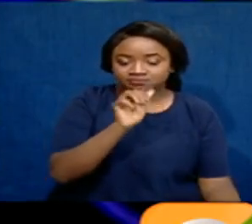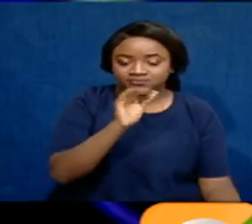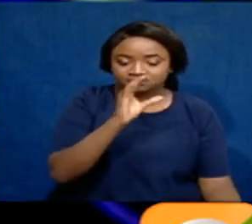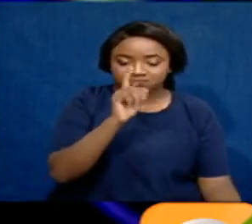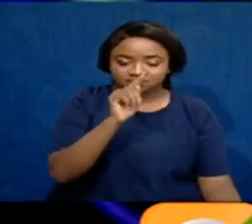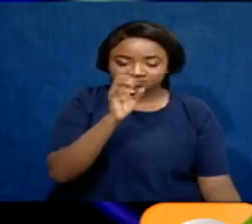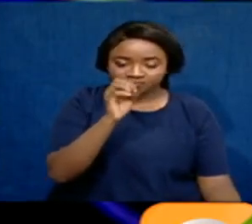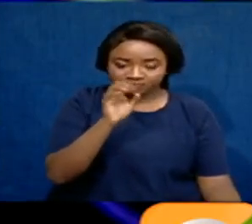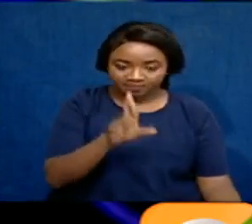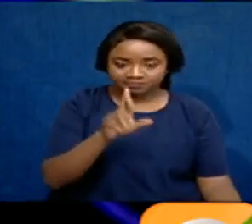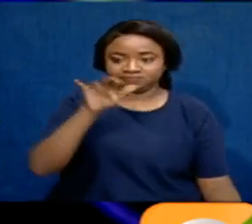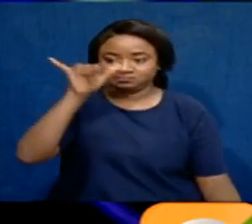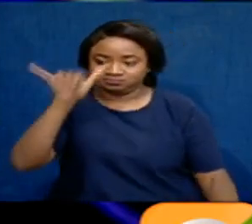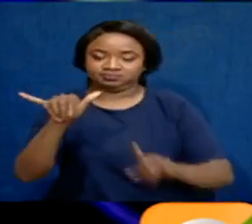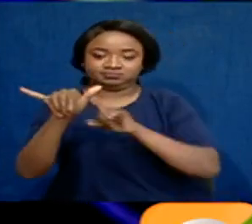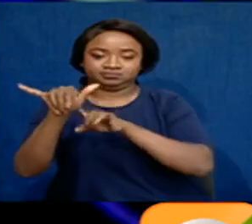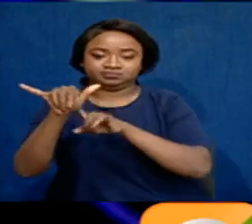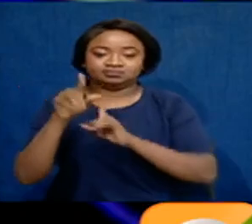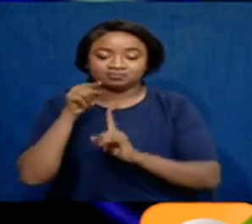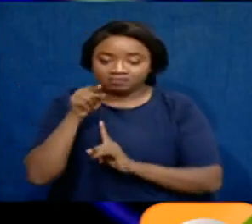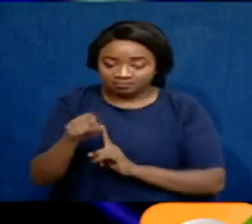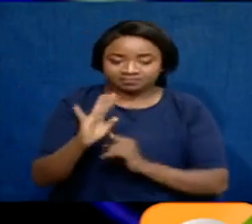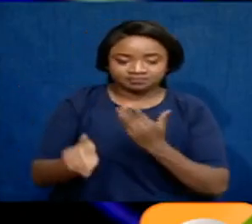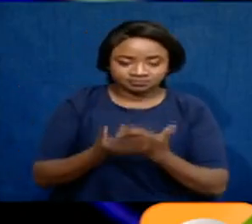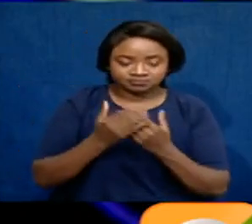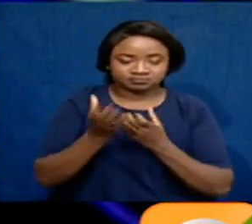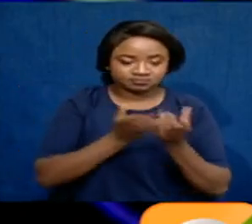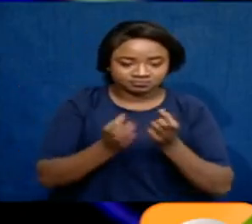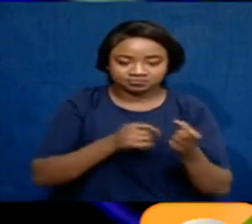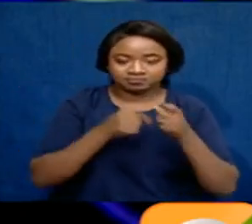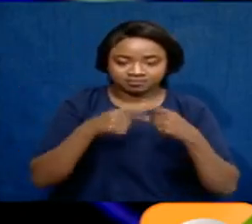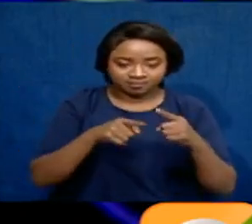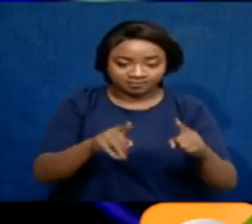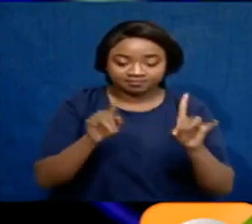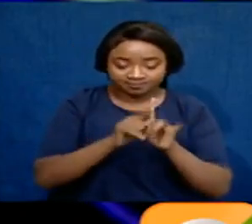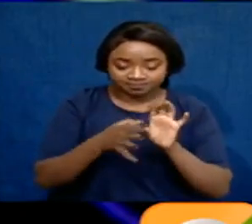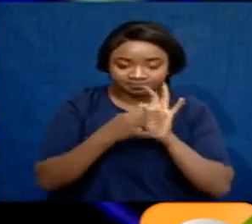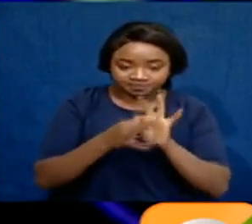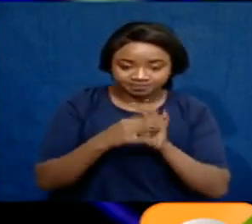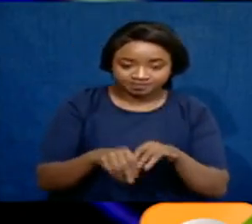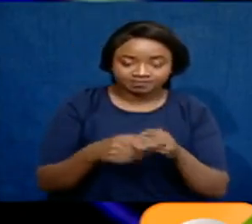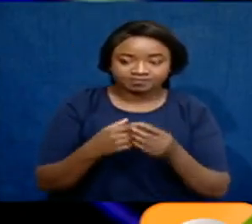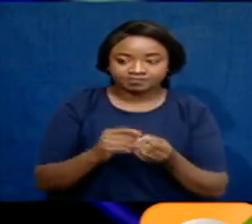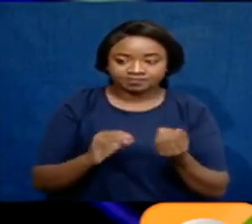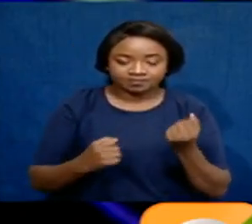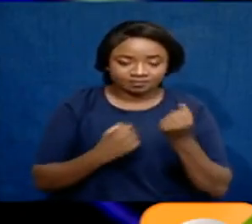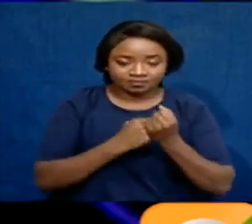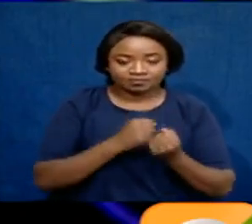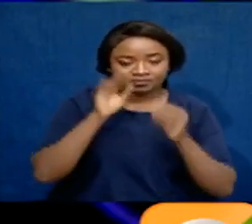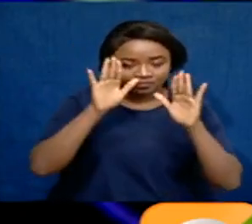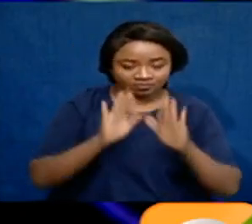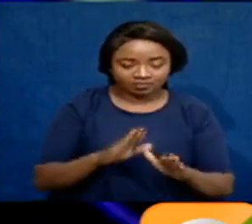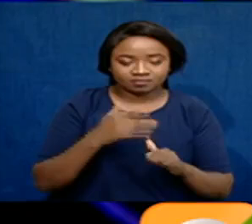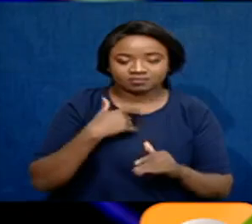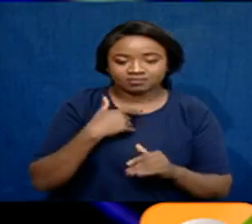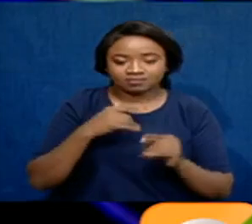business, scaling and innovation commercialization. The collaboration emphasizes the importance of aligning academic excellence with